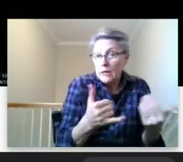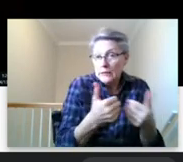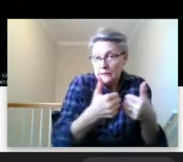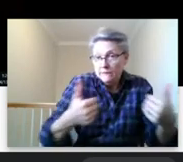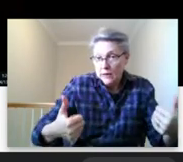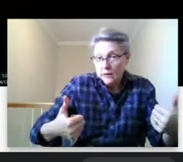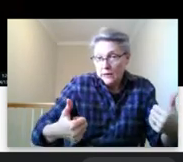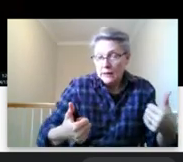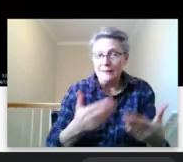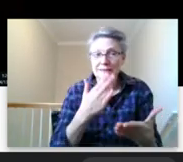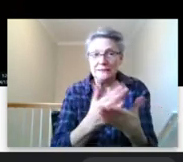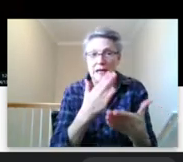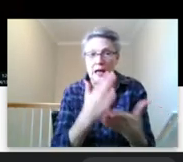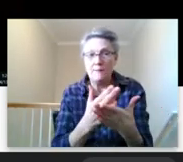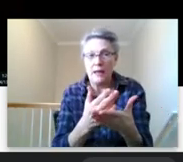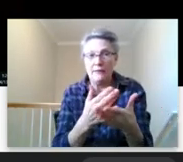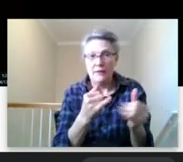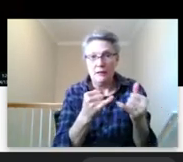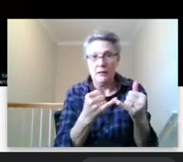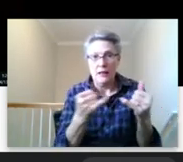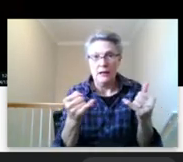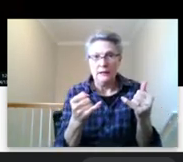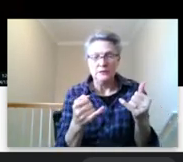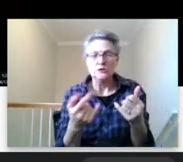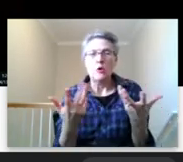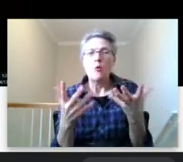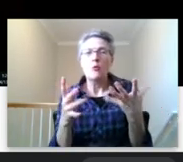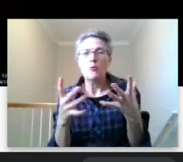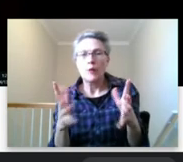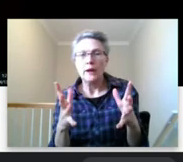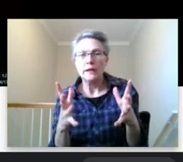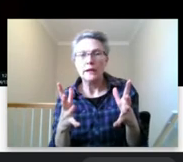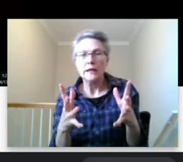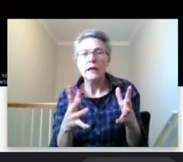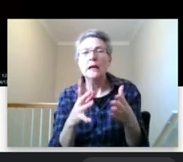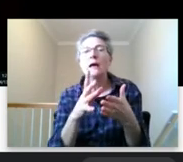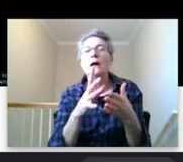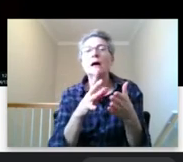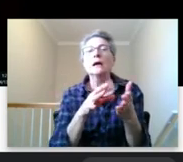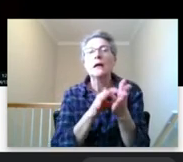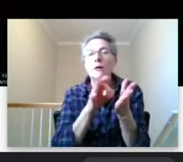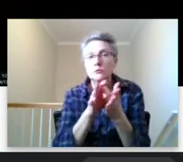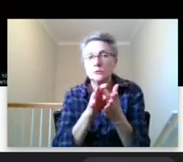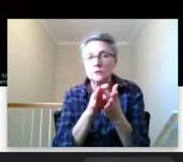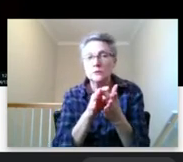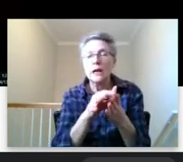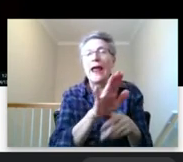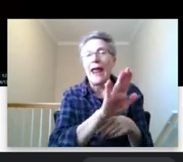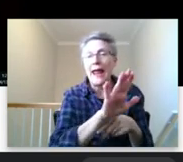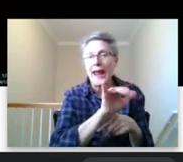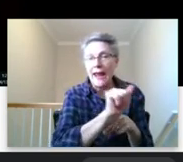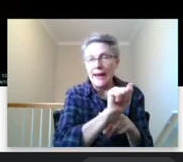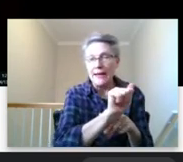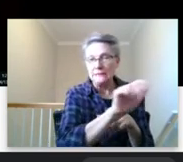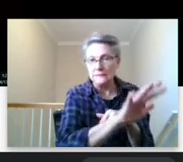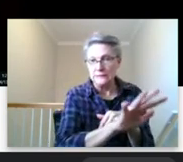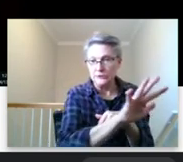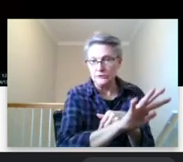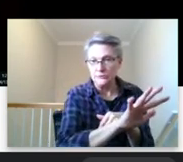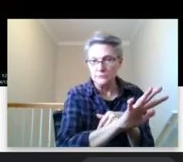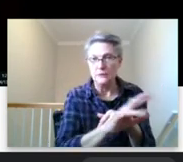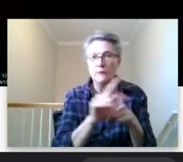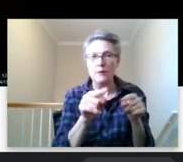right? Because I've already accounted for the length that's in this part, this section A. So I'm going to be only looking from the dotted line